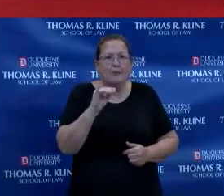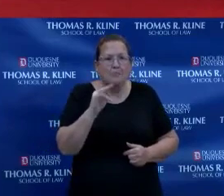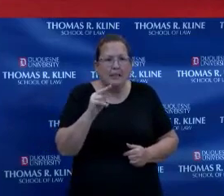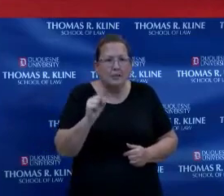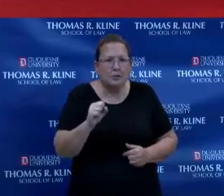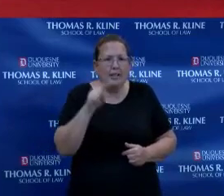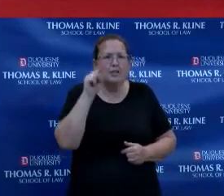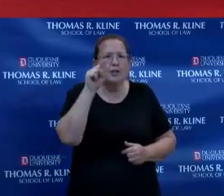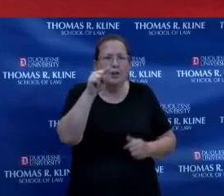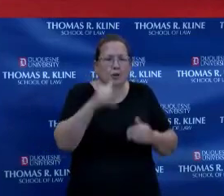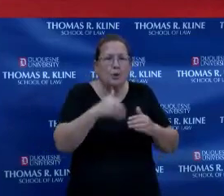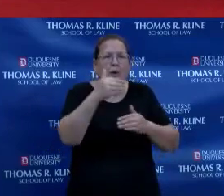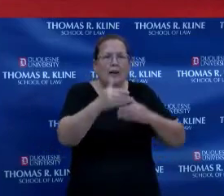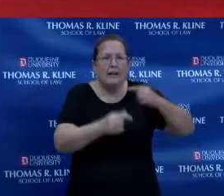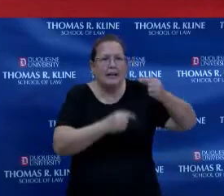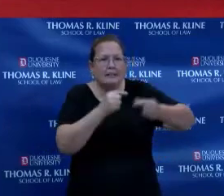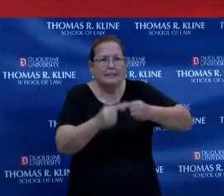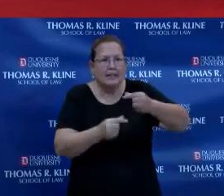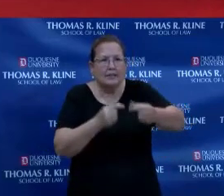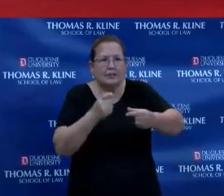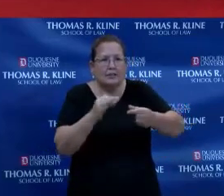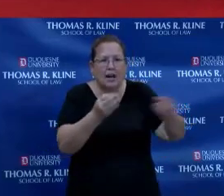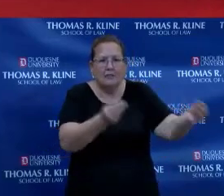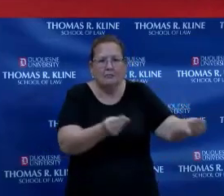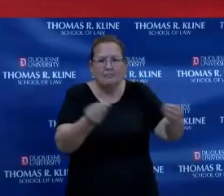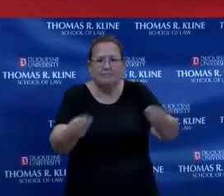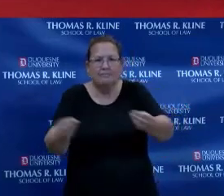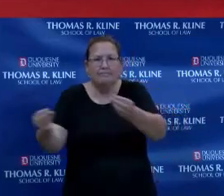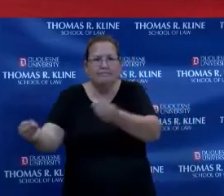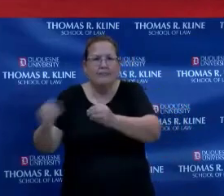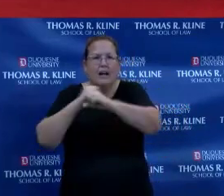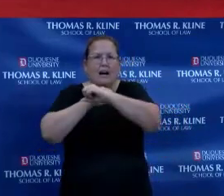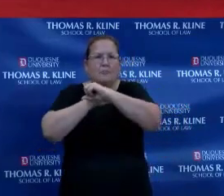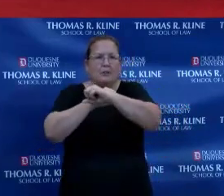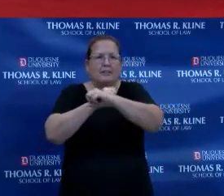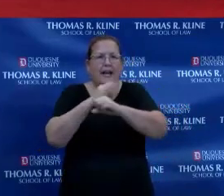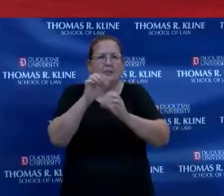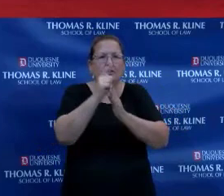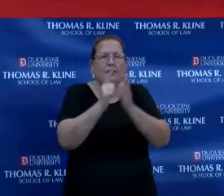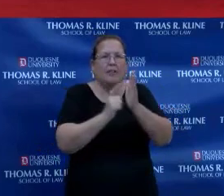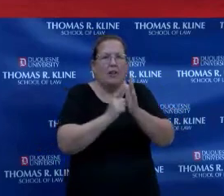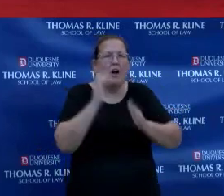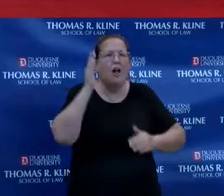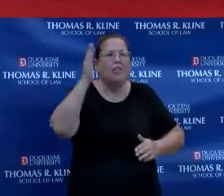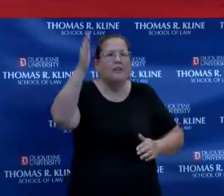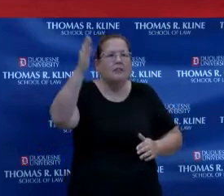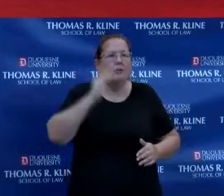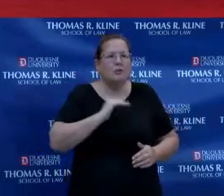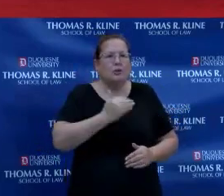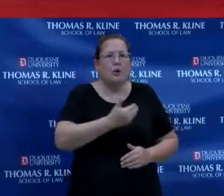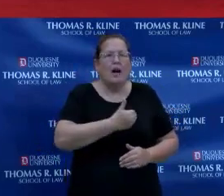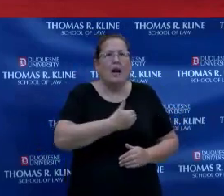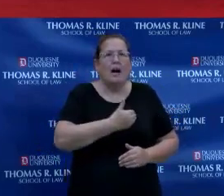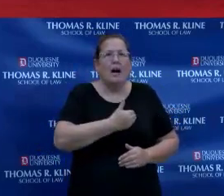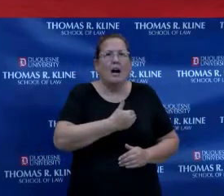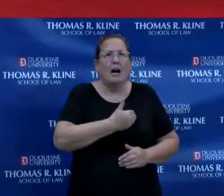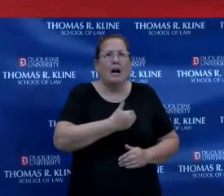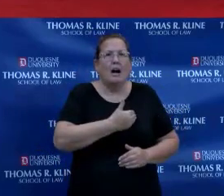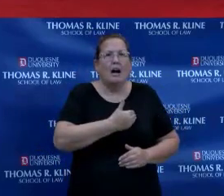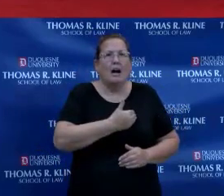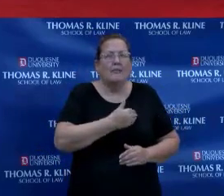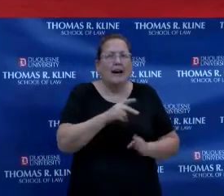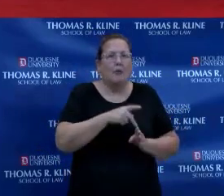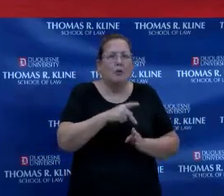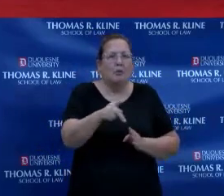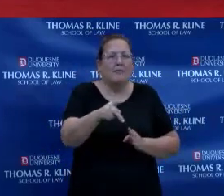are the next generation of ambassadors and protectors of the law, the future of our profession. And with you, I know